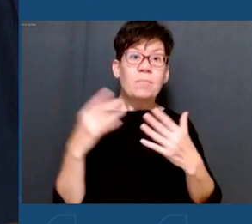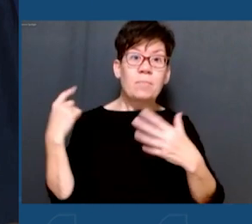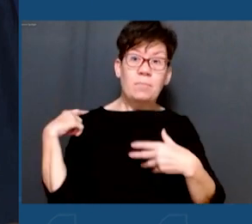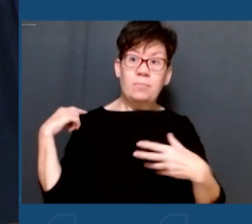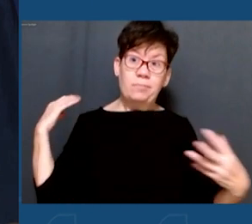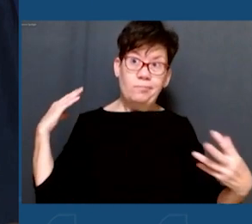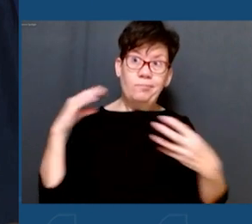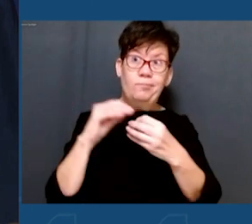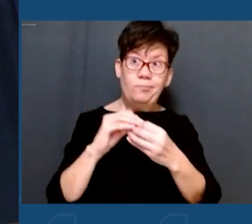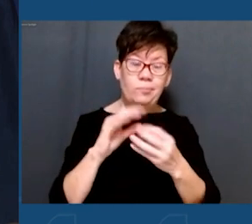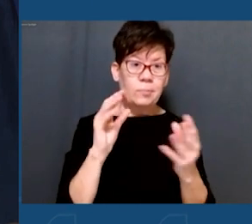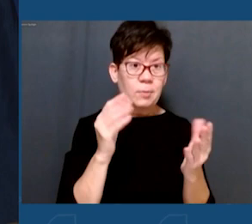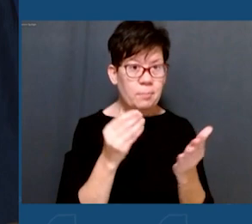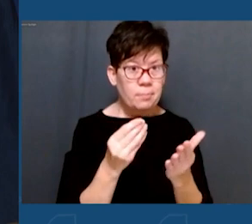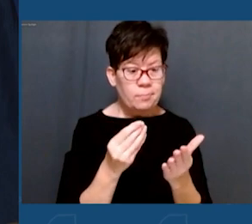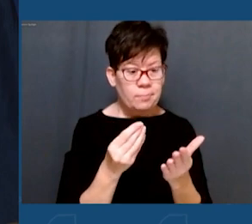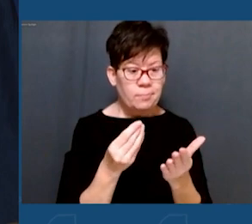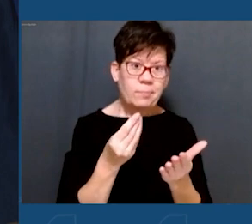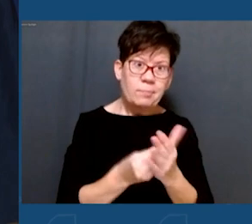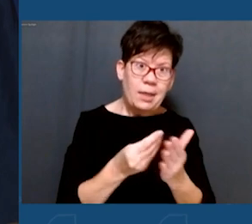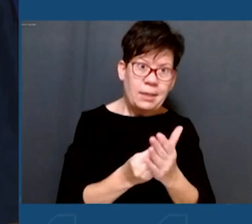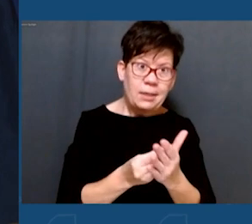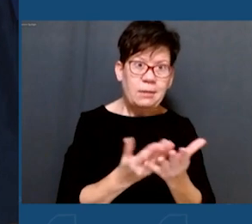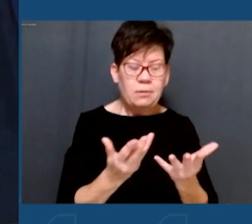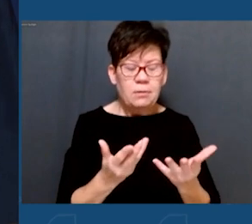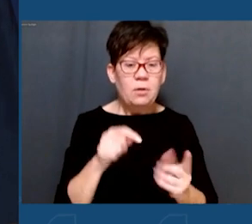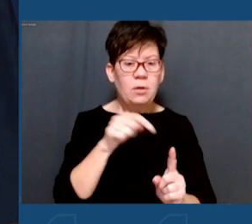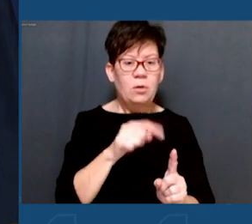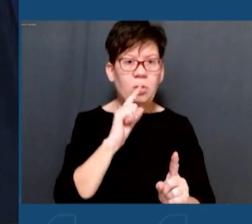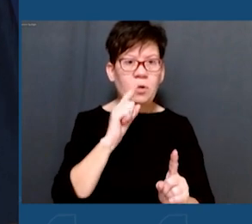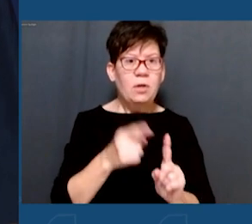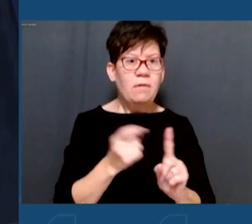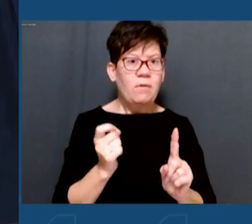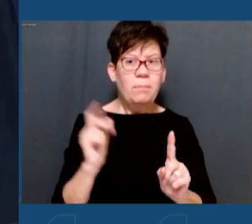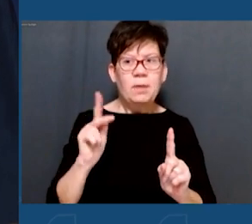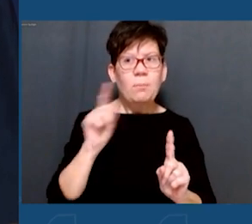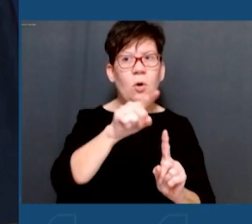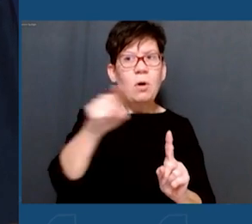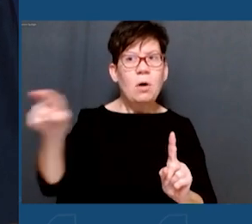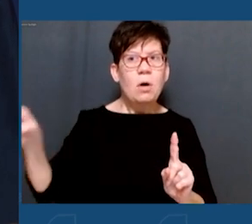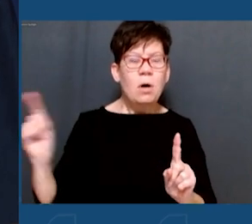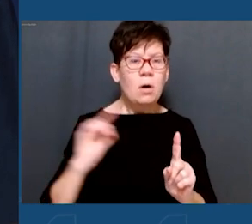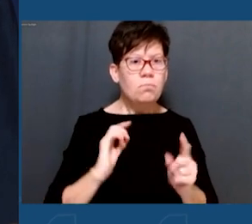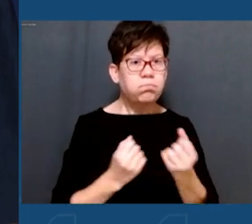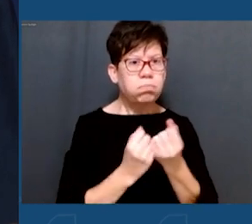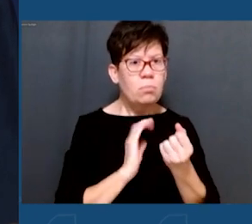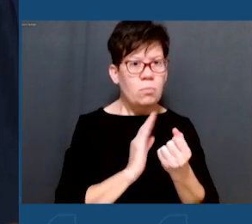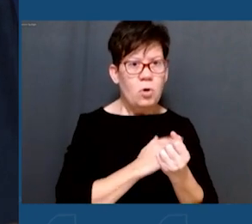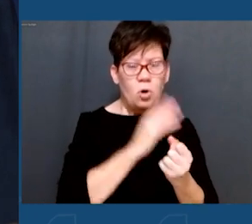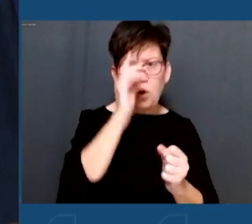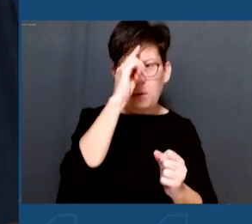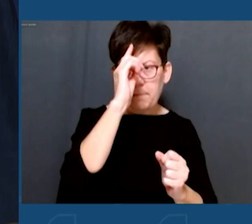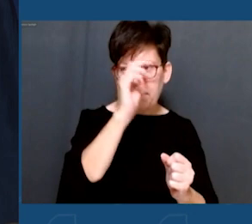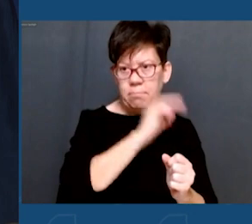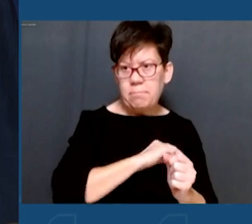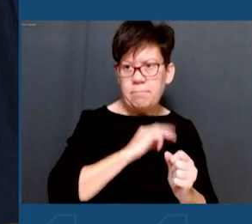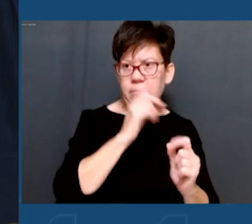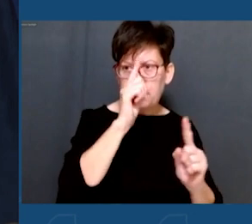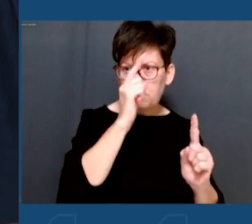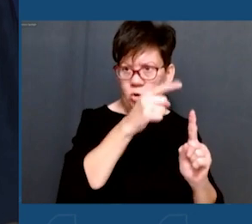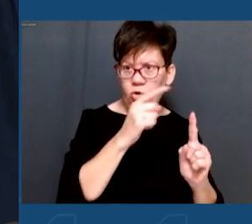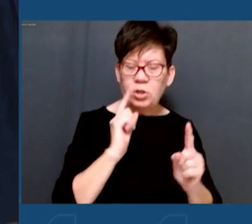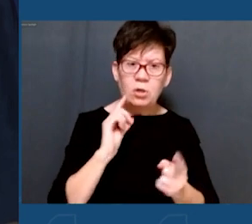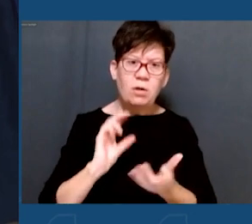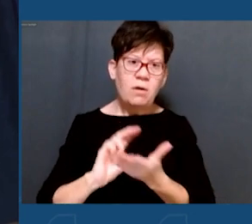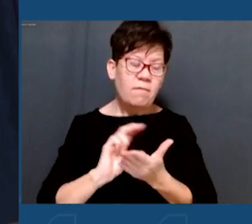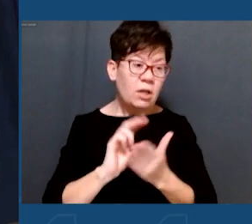direct support from the people that care about our mission. So I need to specifically recognize our donors, our funders in both the private and public sector,